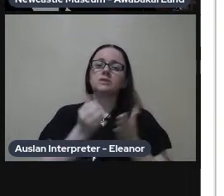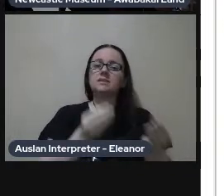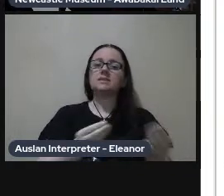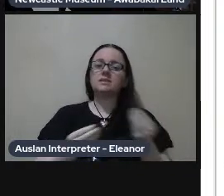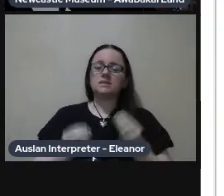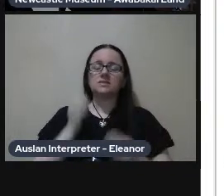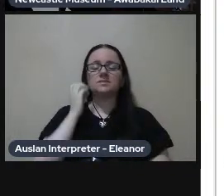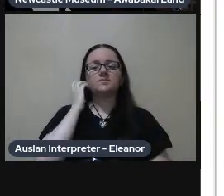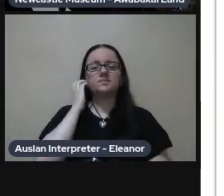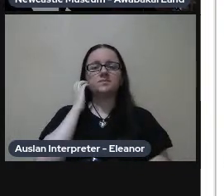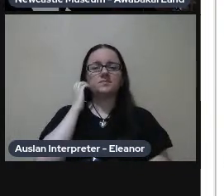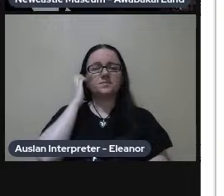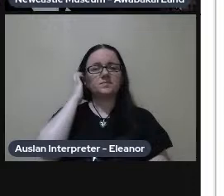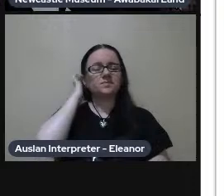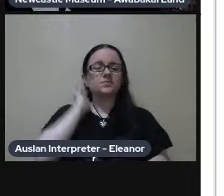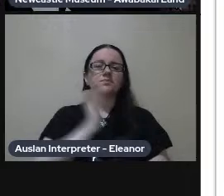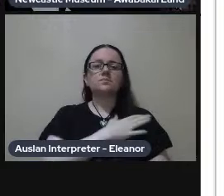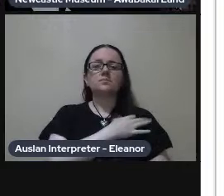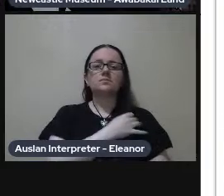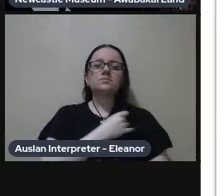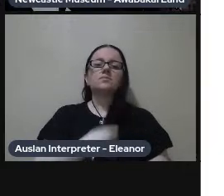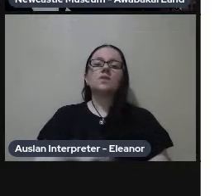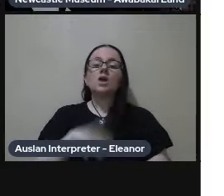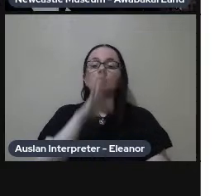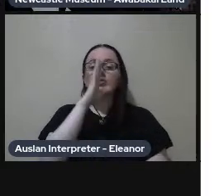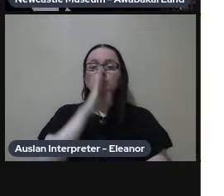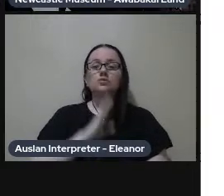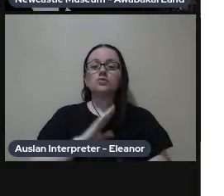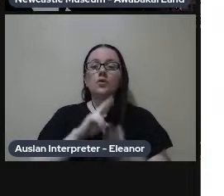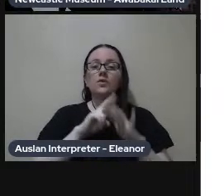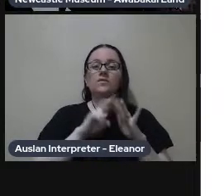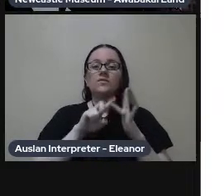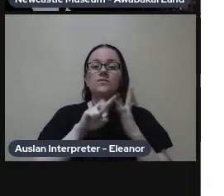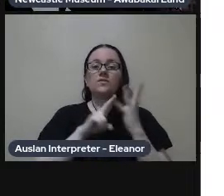really wonderful fact sheets that will also assist you with that.